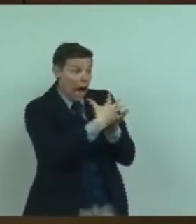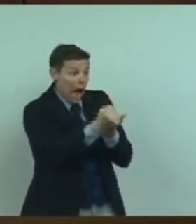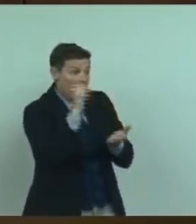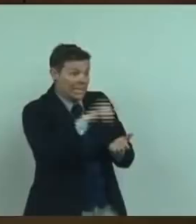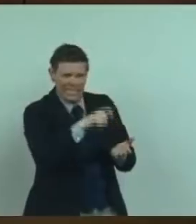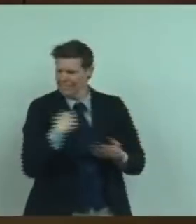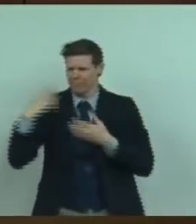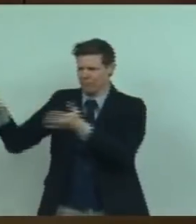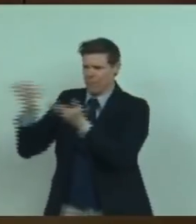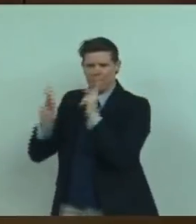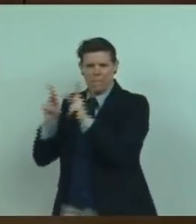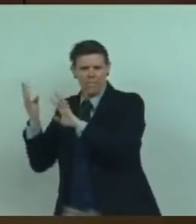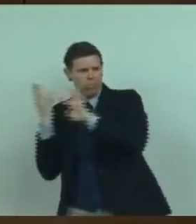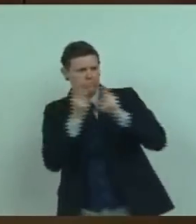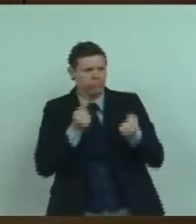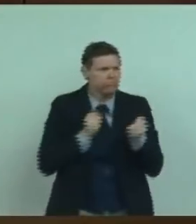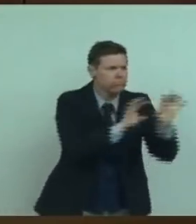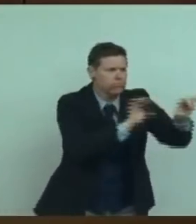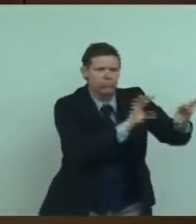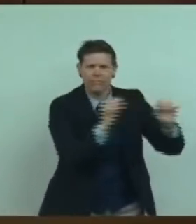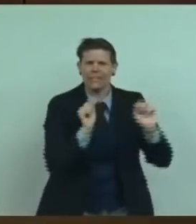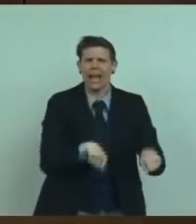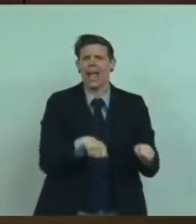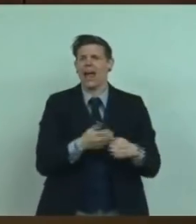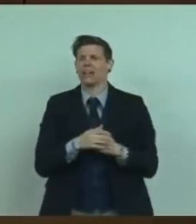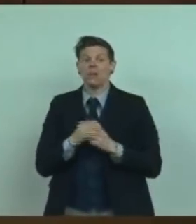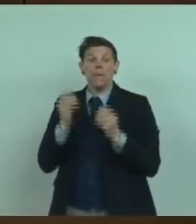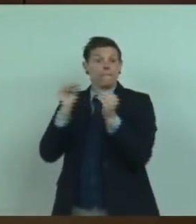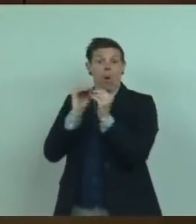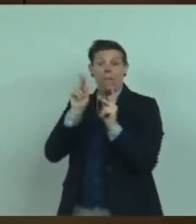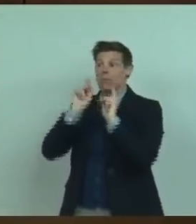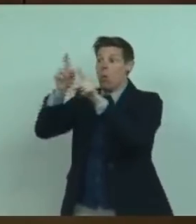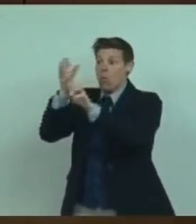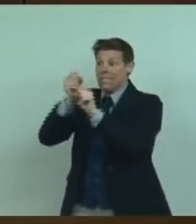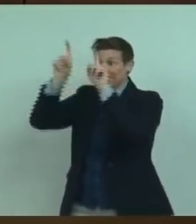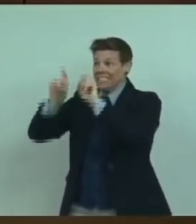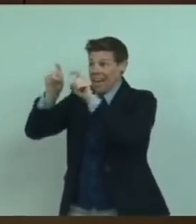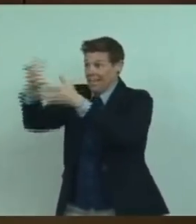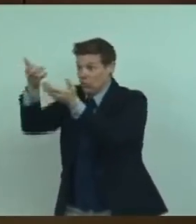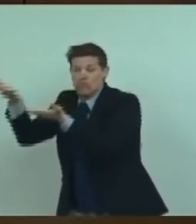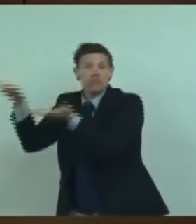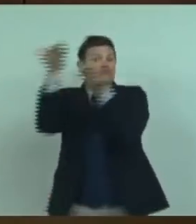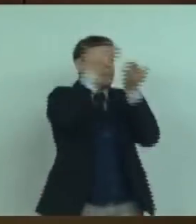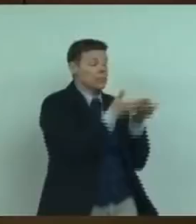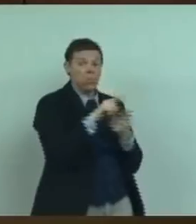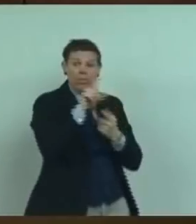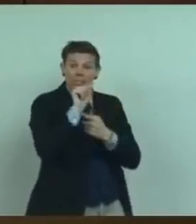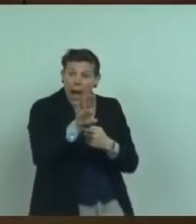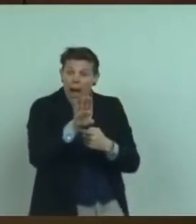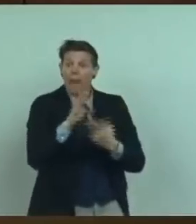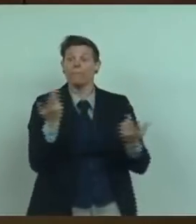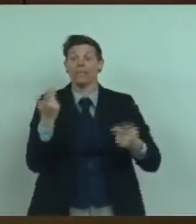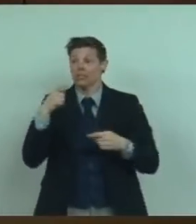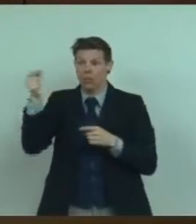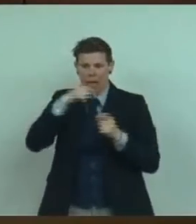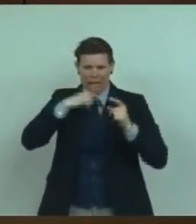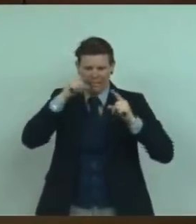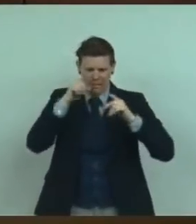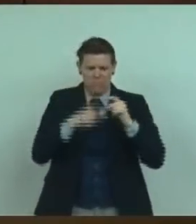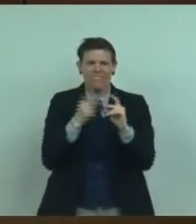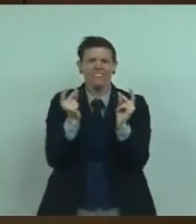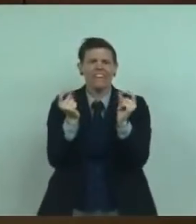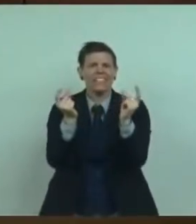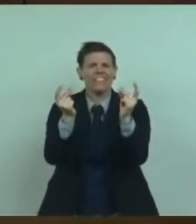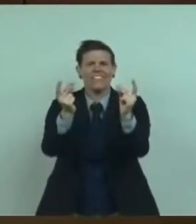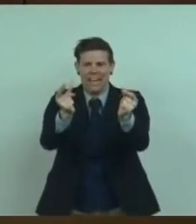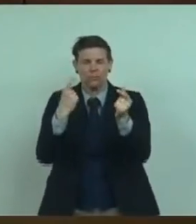testing sites and bringing them as safe couriers to the labs who can run them. Not every lab, not every hospital can